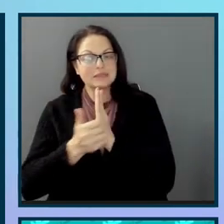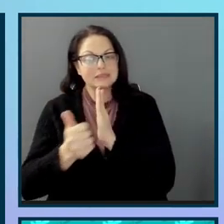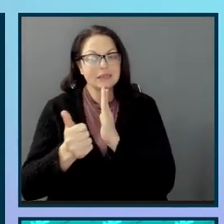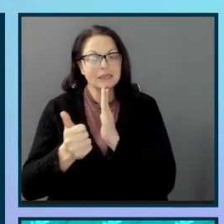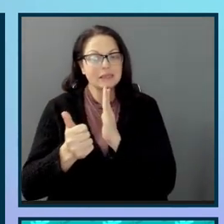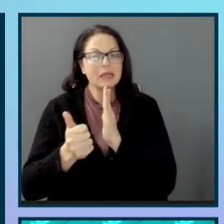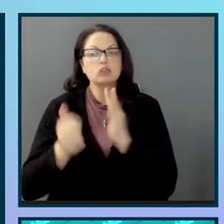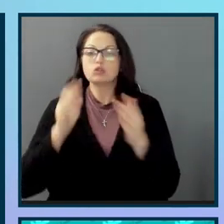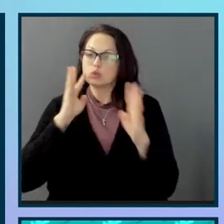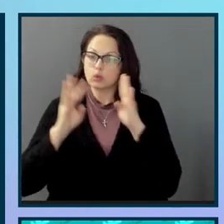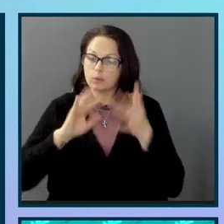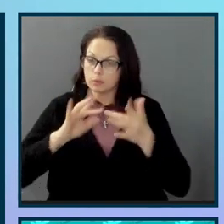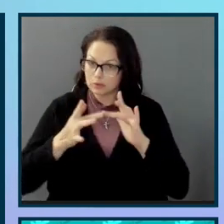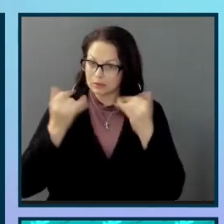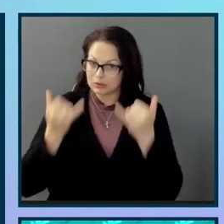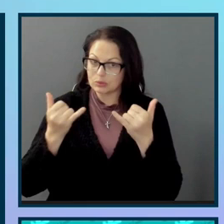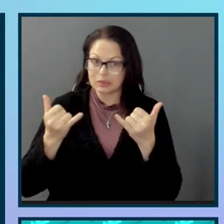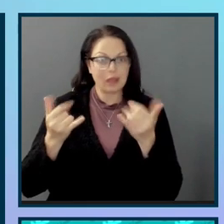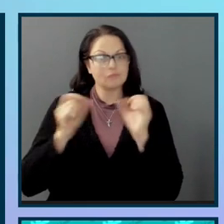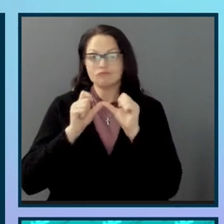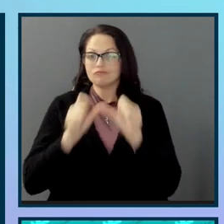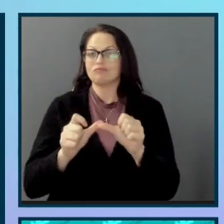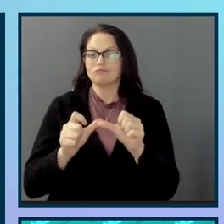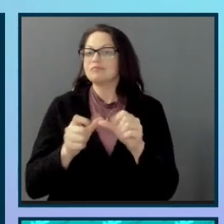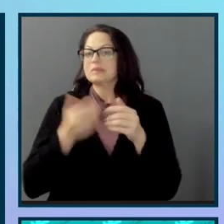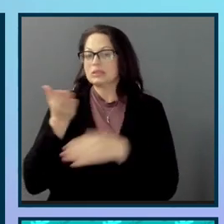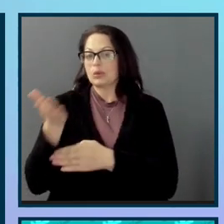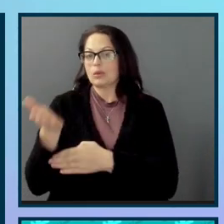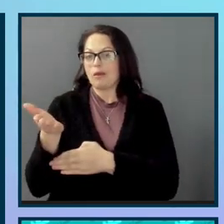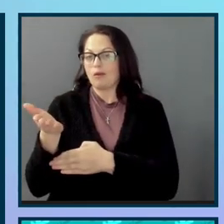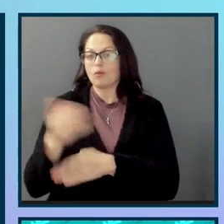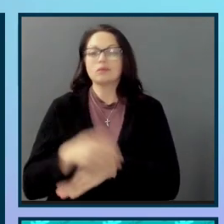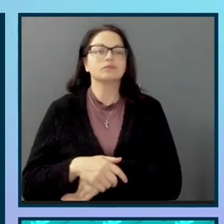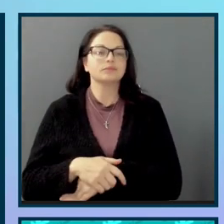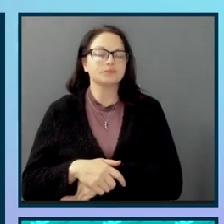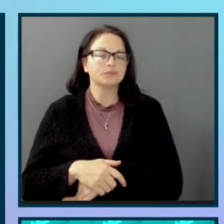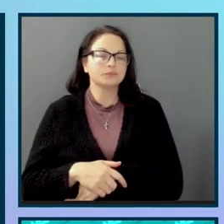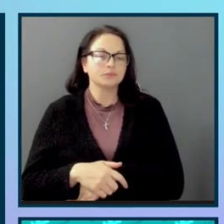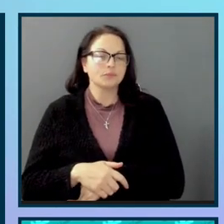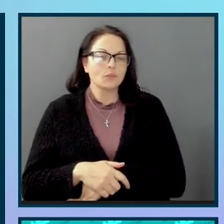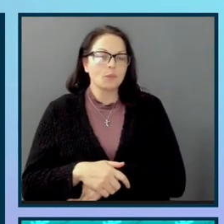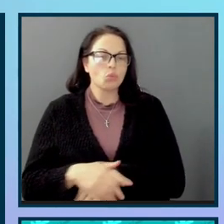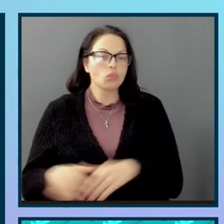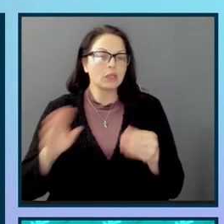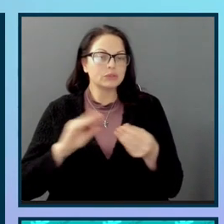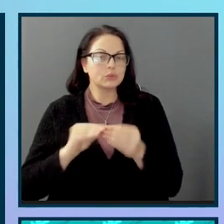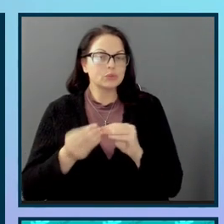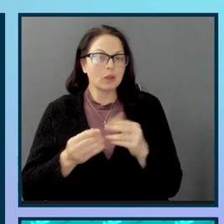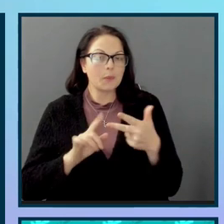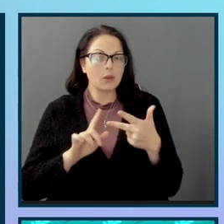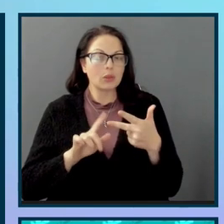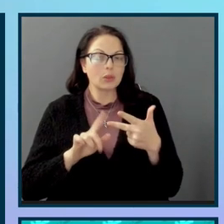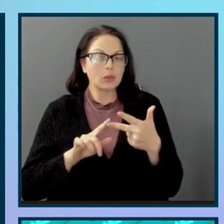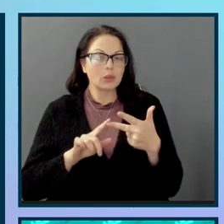create a website that to this day stands the test of time, which leads us to reason number three, the